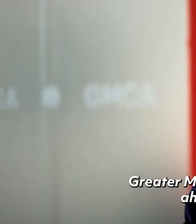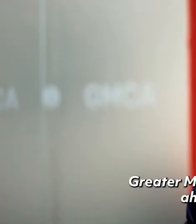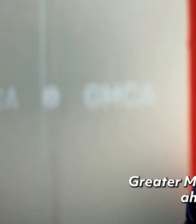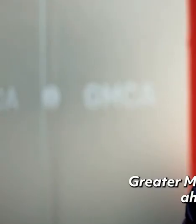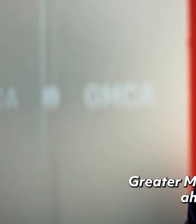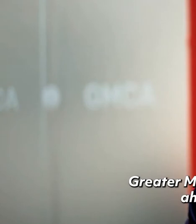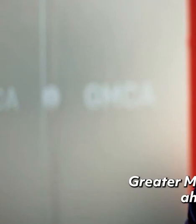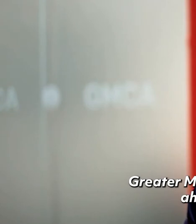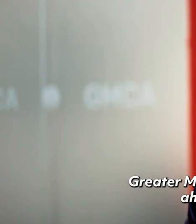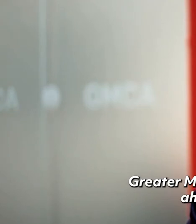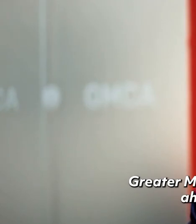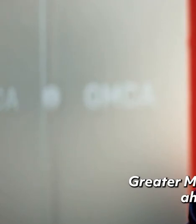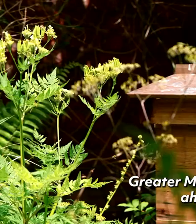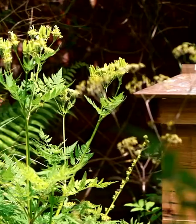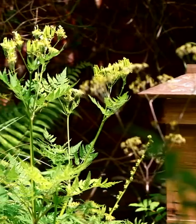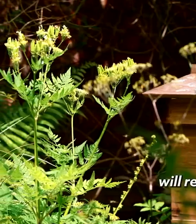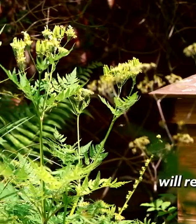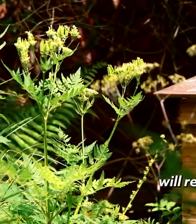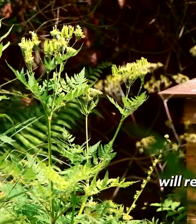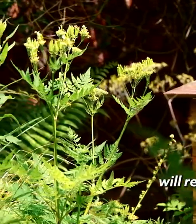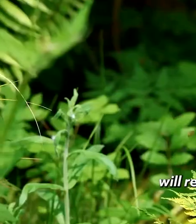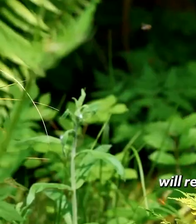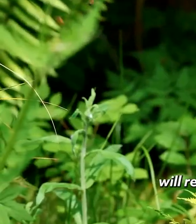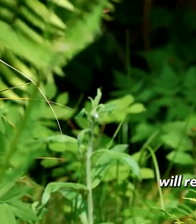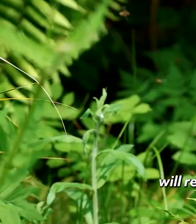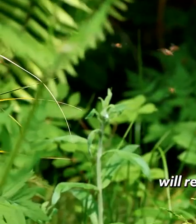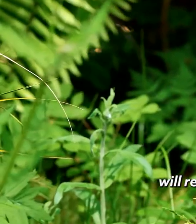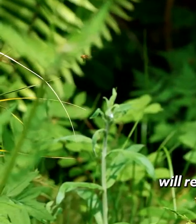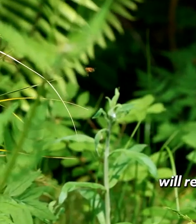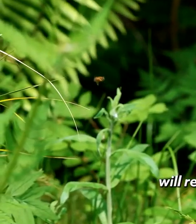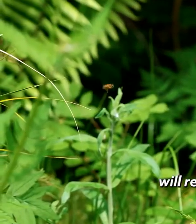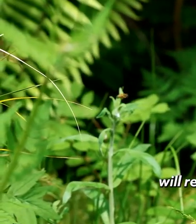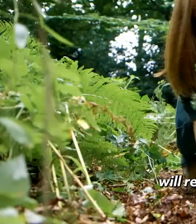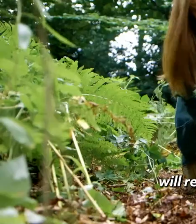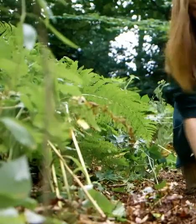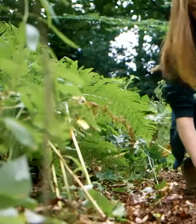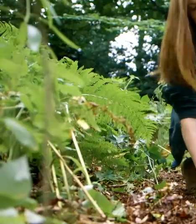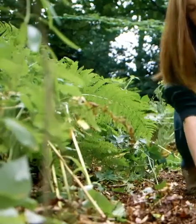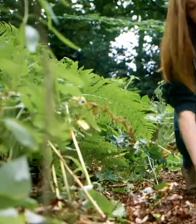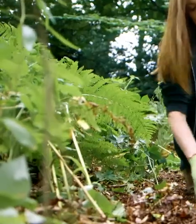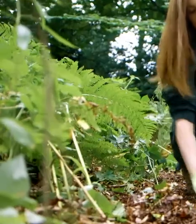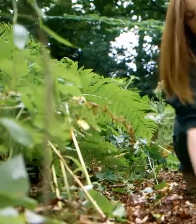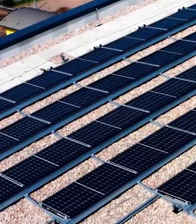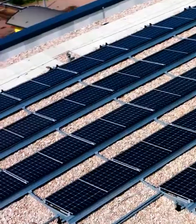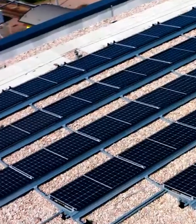12 years ahead of the rest of the UK, will require everyone here to play their part.